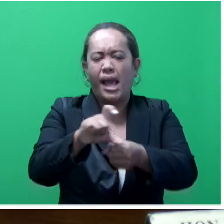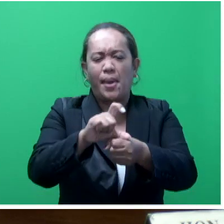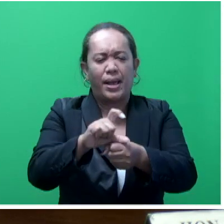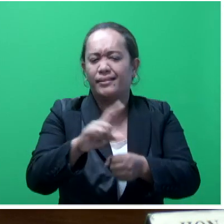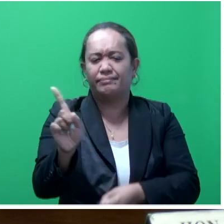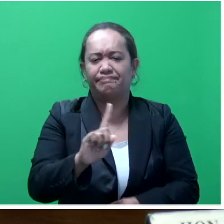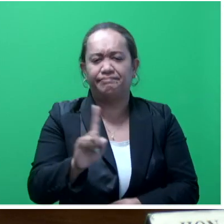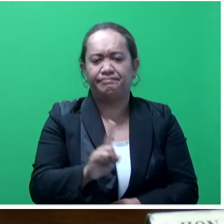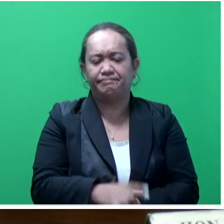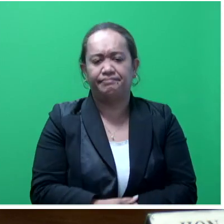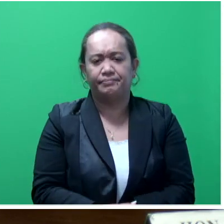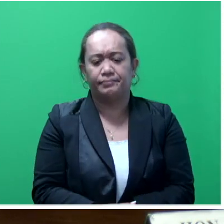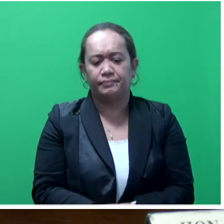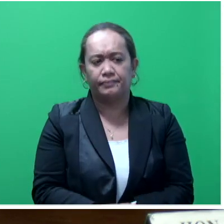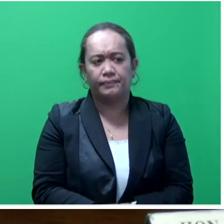we're doing,